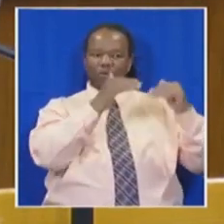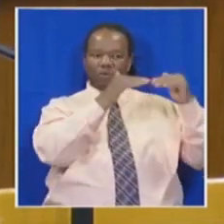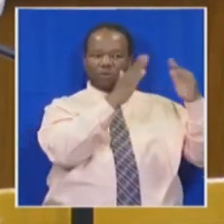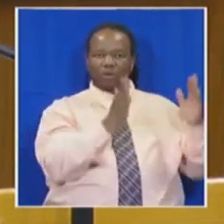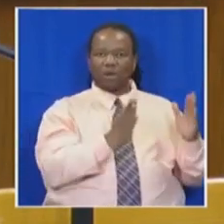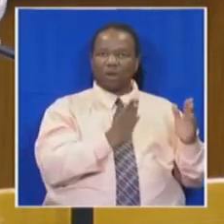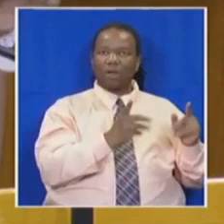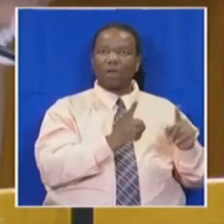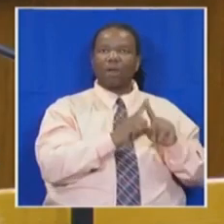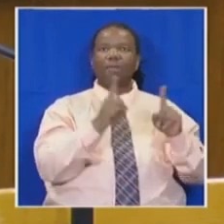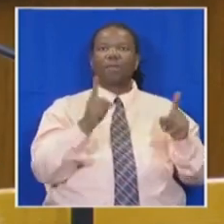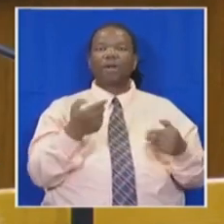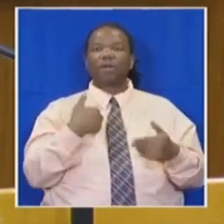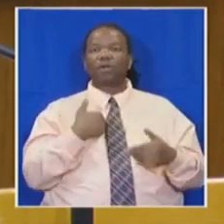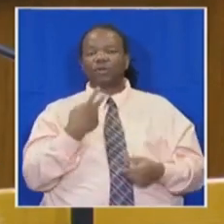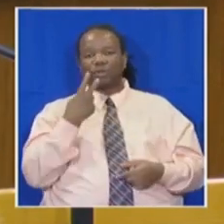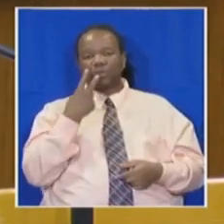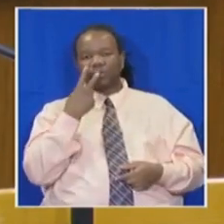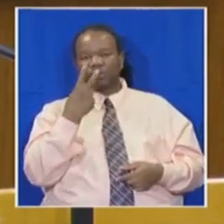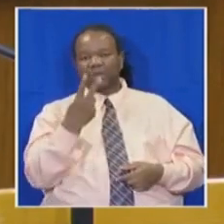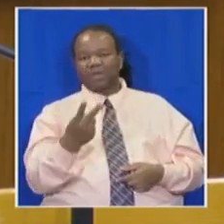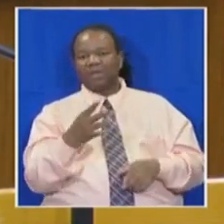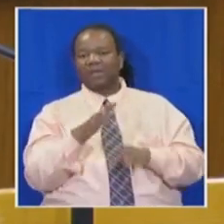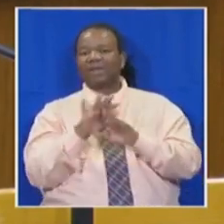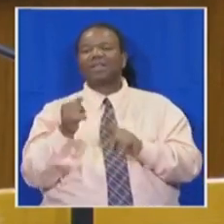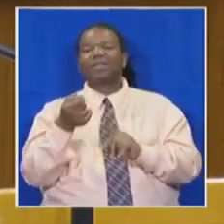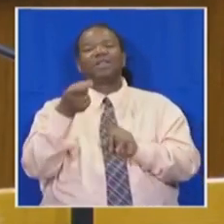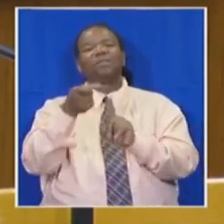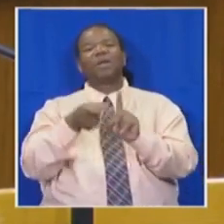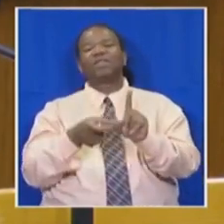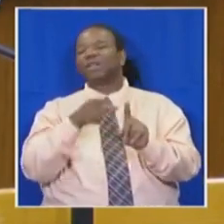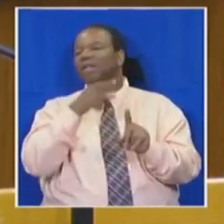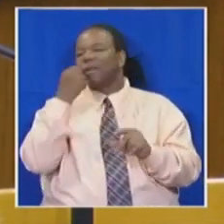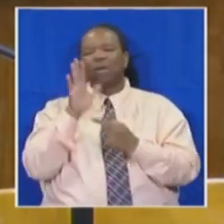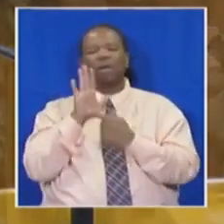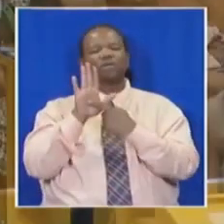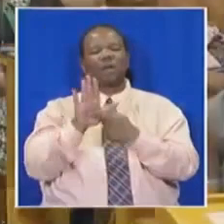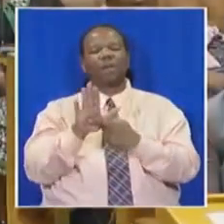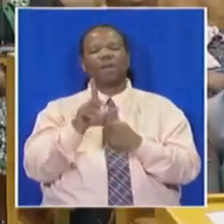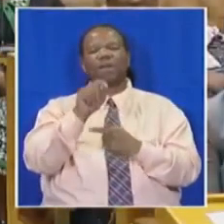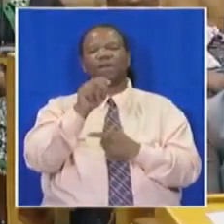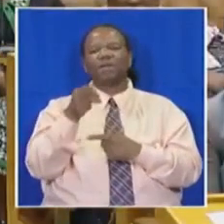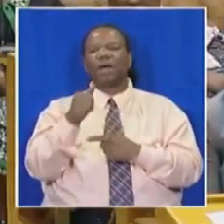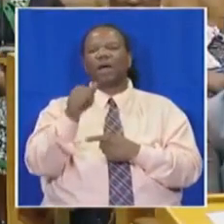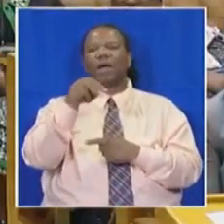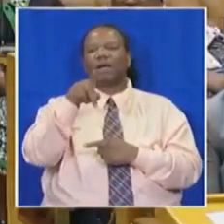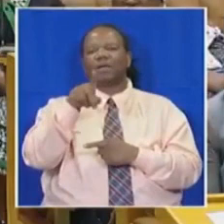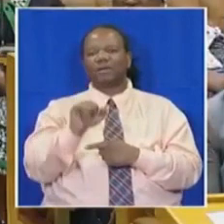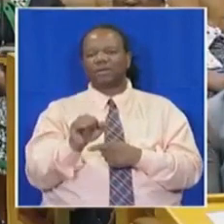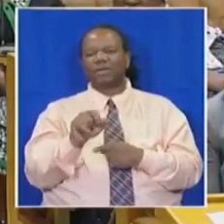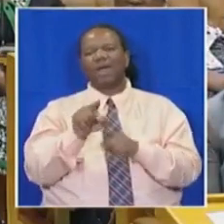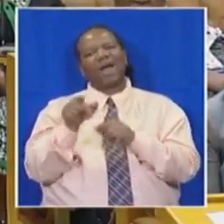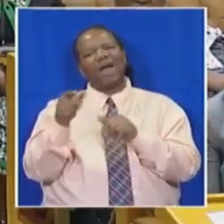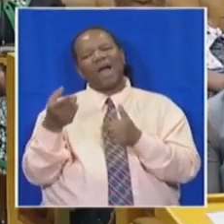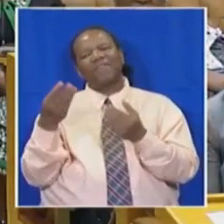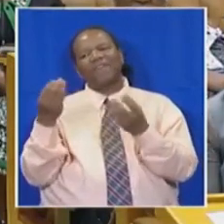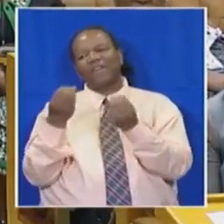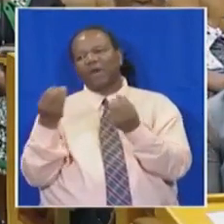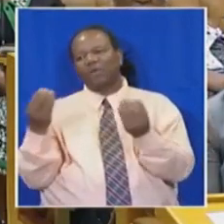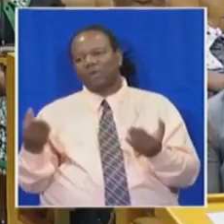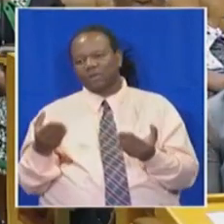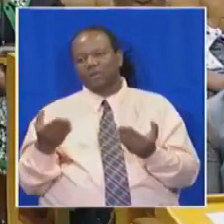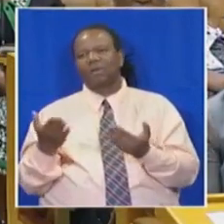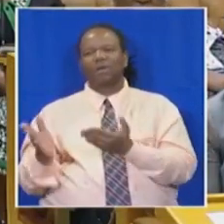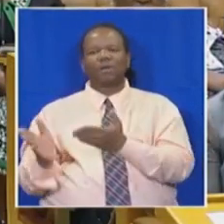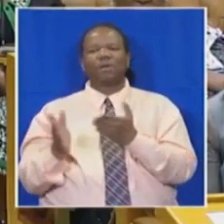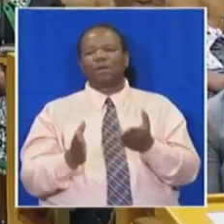let Utandi down, and thousands of children also. Like the apartheid government, Honorable